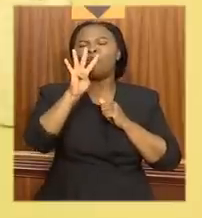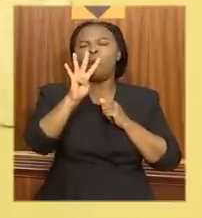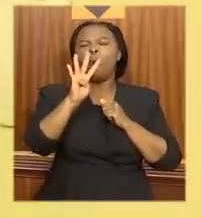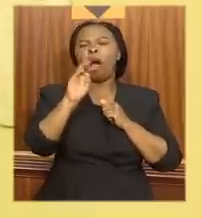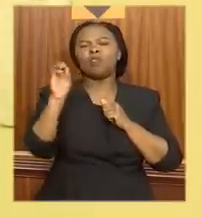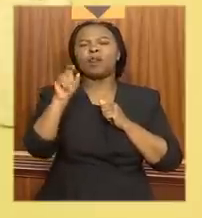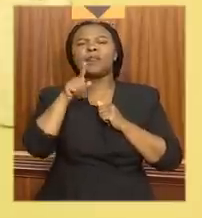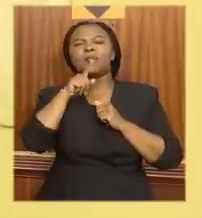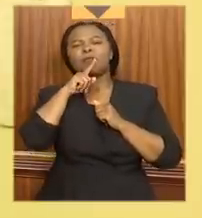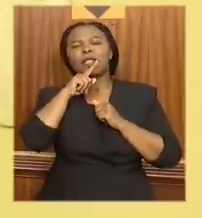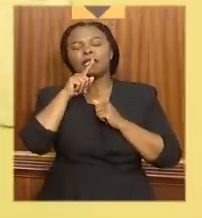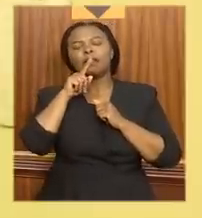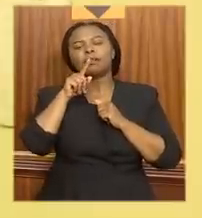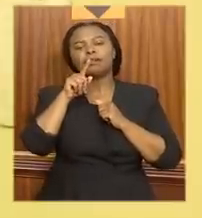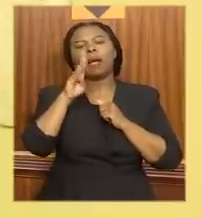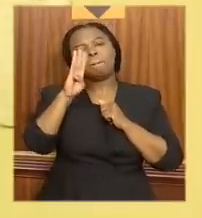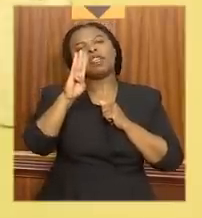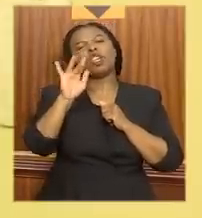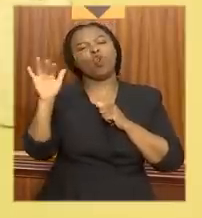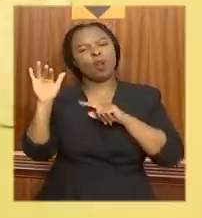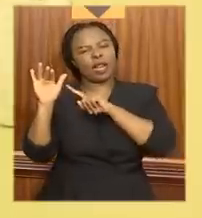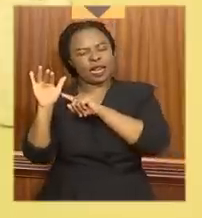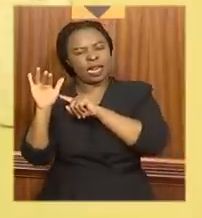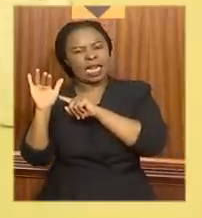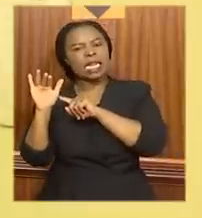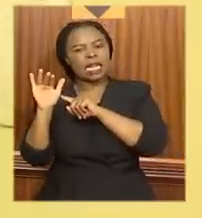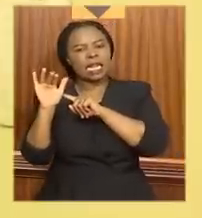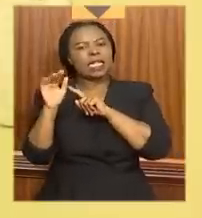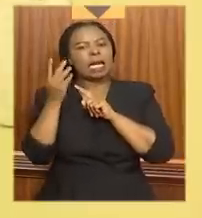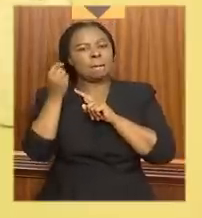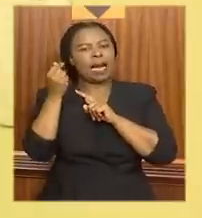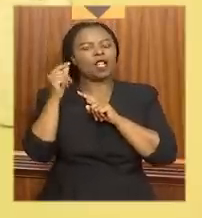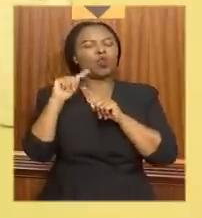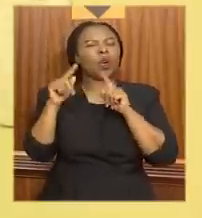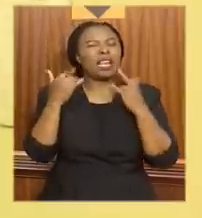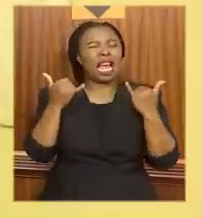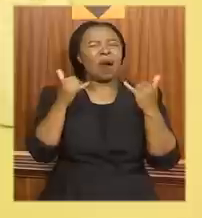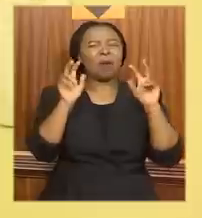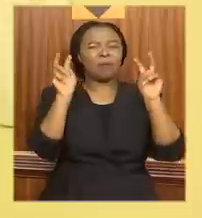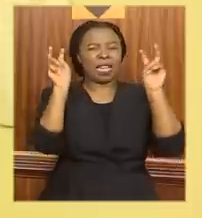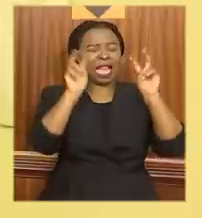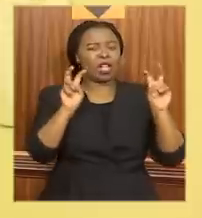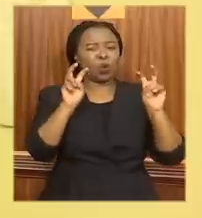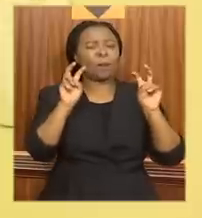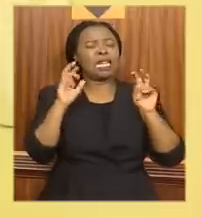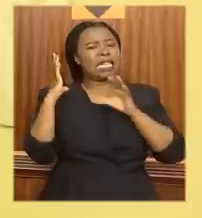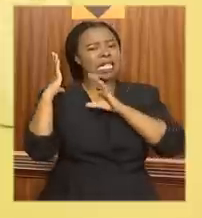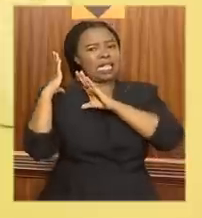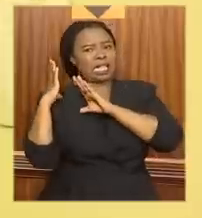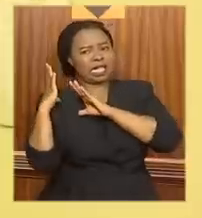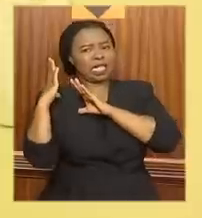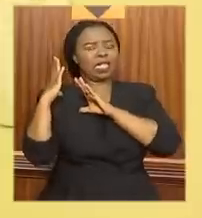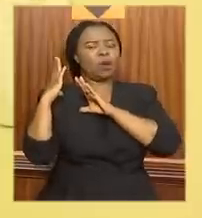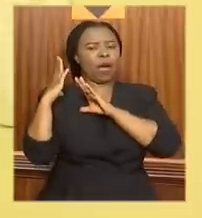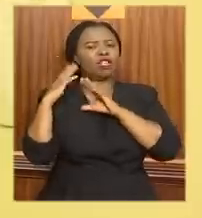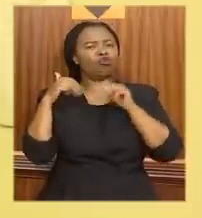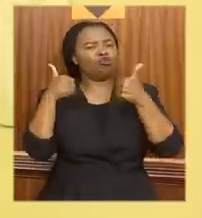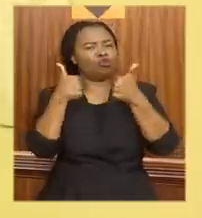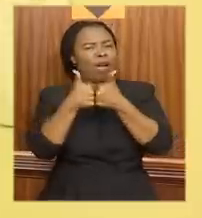rand. The debt continues to be a huge burden on Eskom's ability to address its many